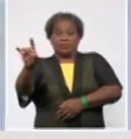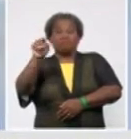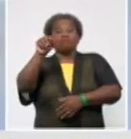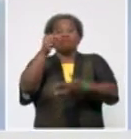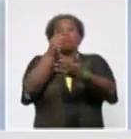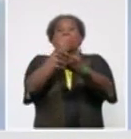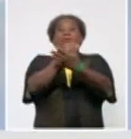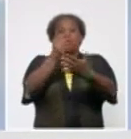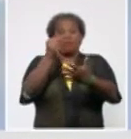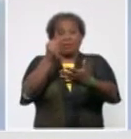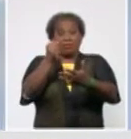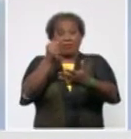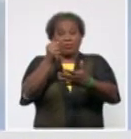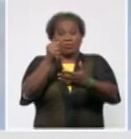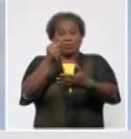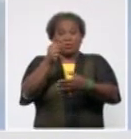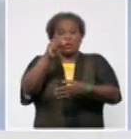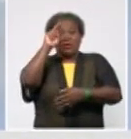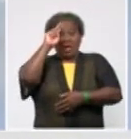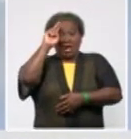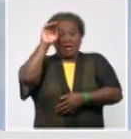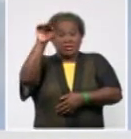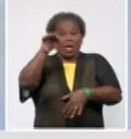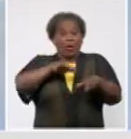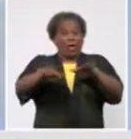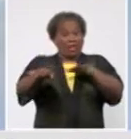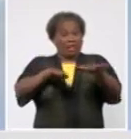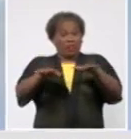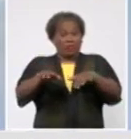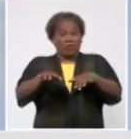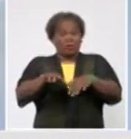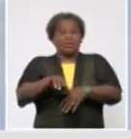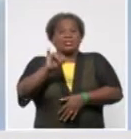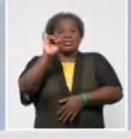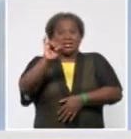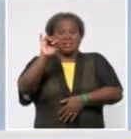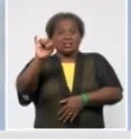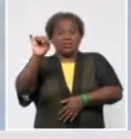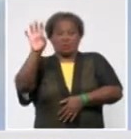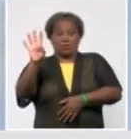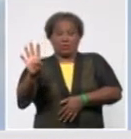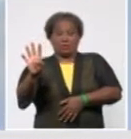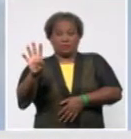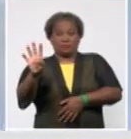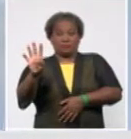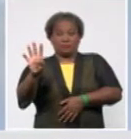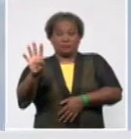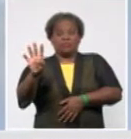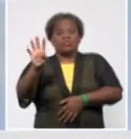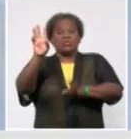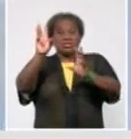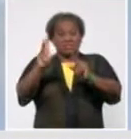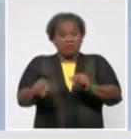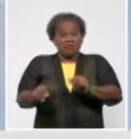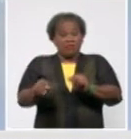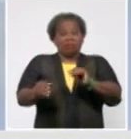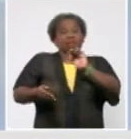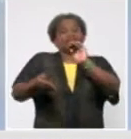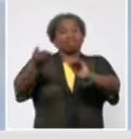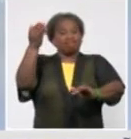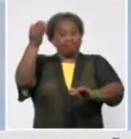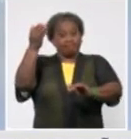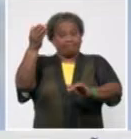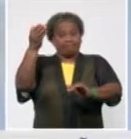cases, and 664 are confirmed active cases, quite a high number that responds to the amount